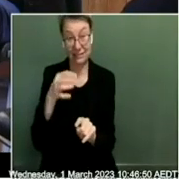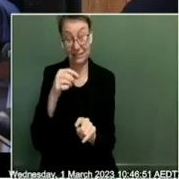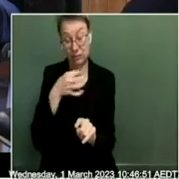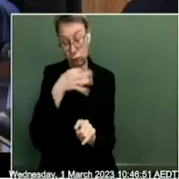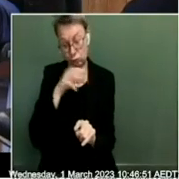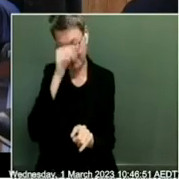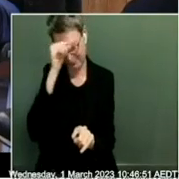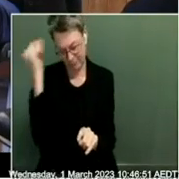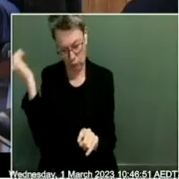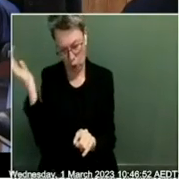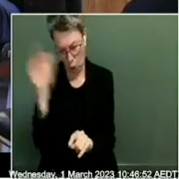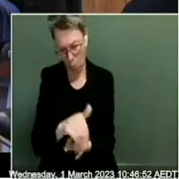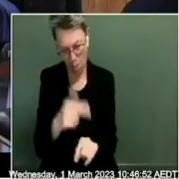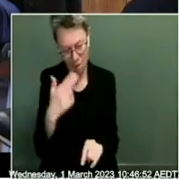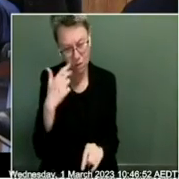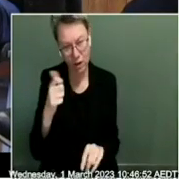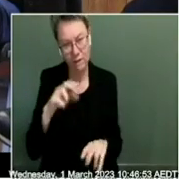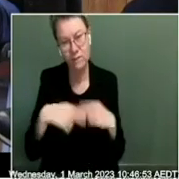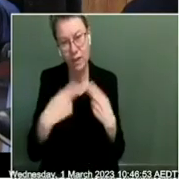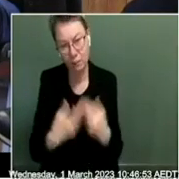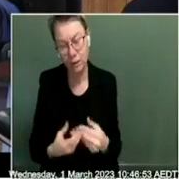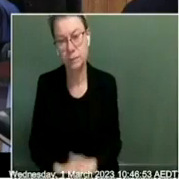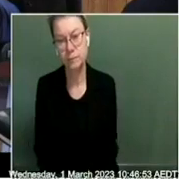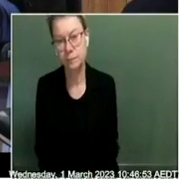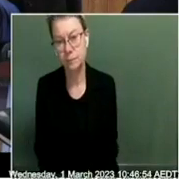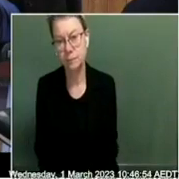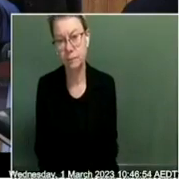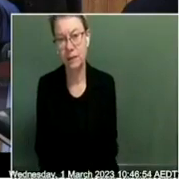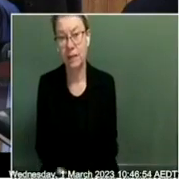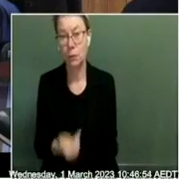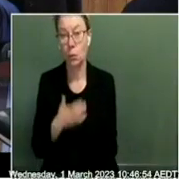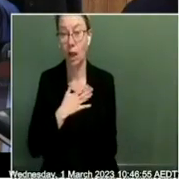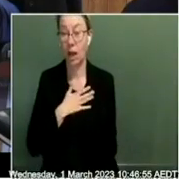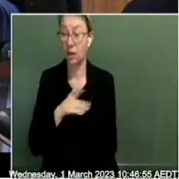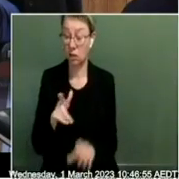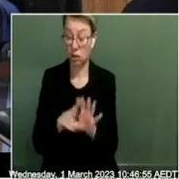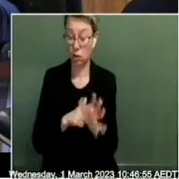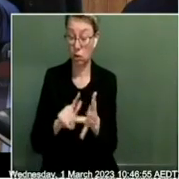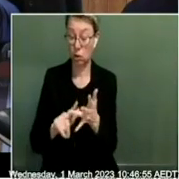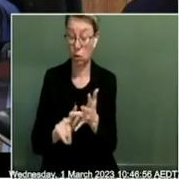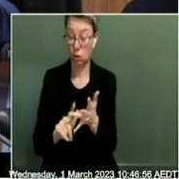we would like Yoorrook commissioners to look into our grandfather's death.